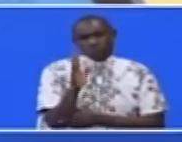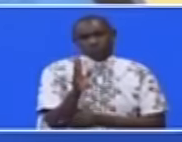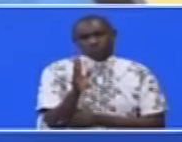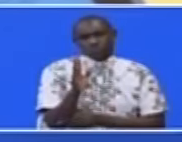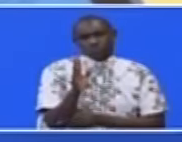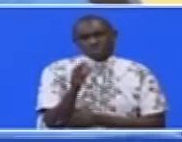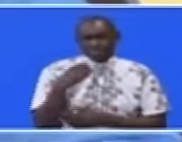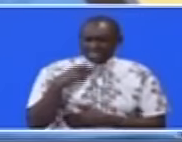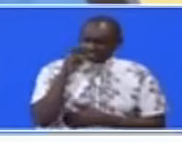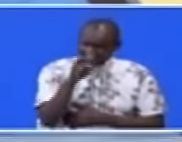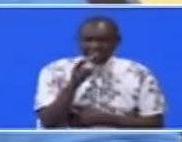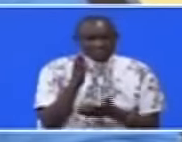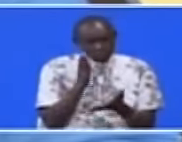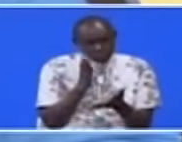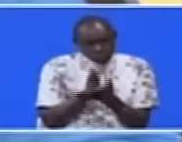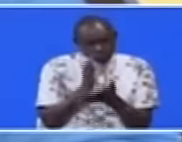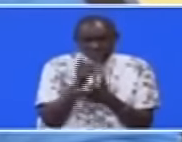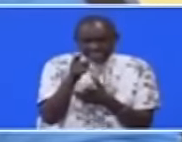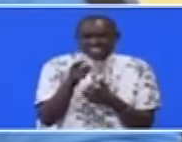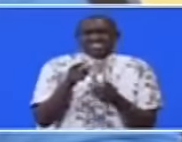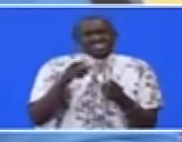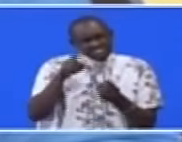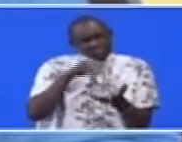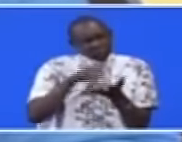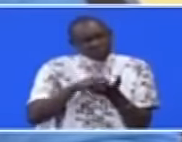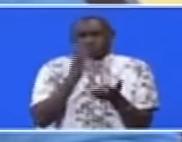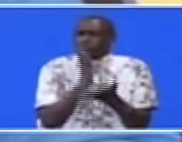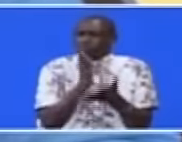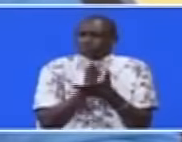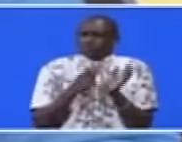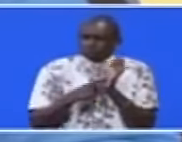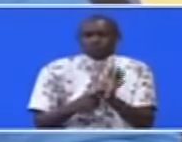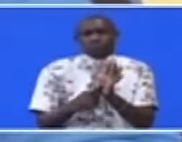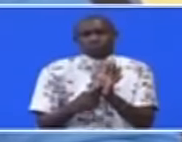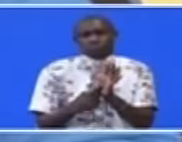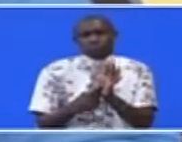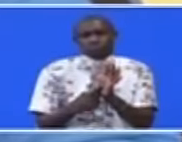I think that we are not involved in this kind of situation, sure not involved.